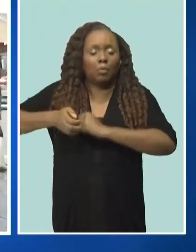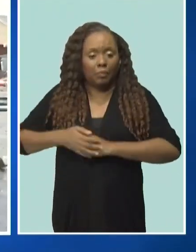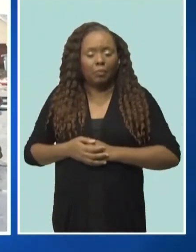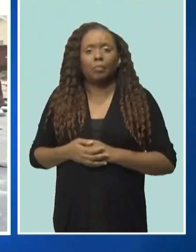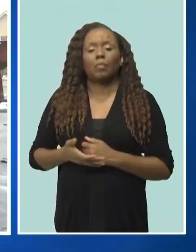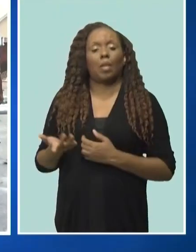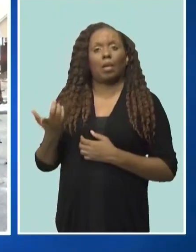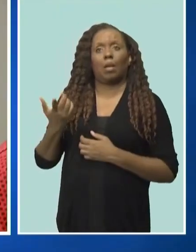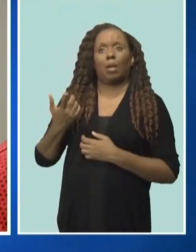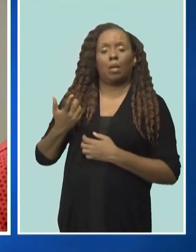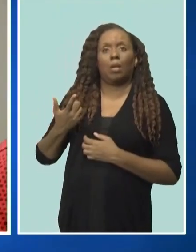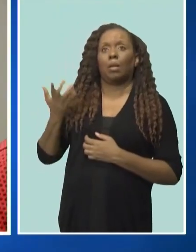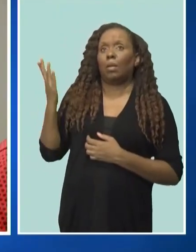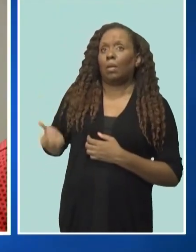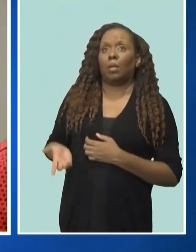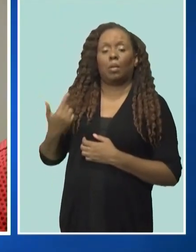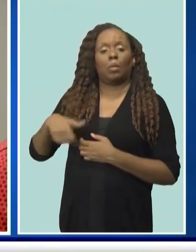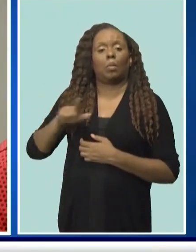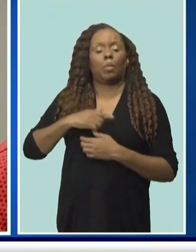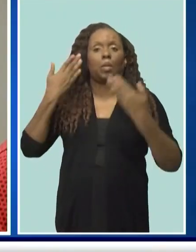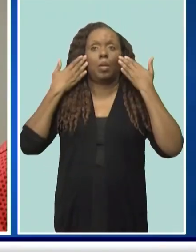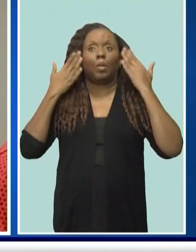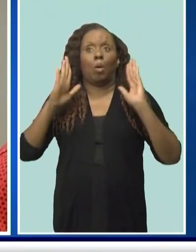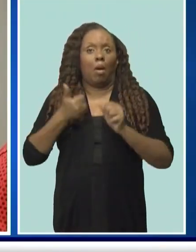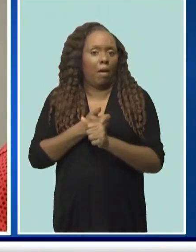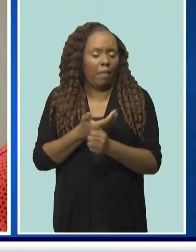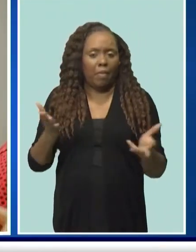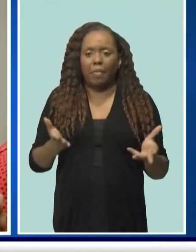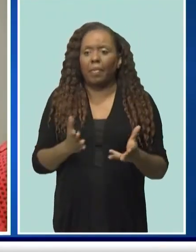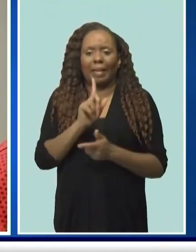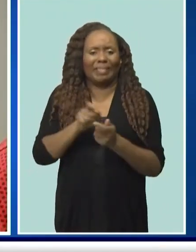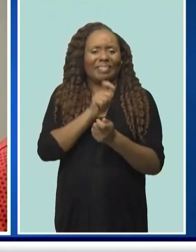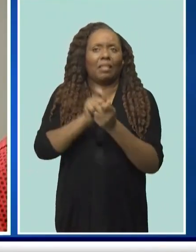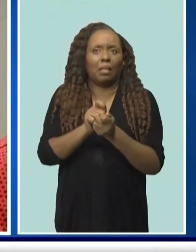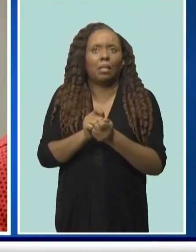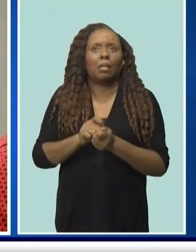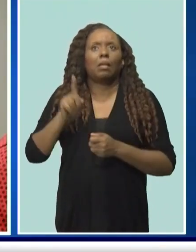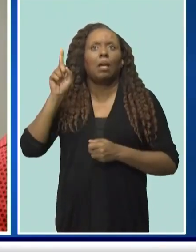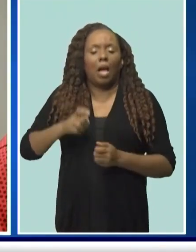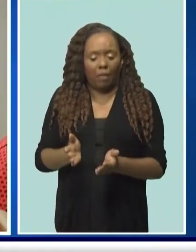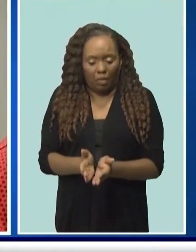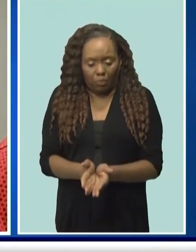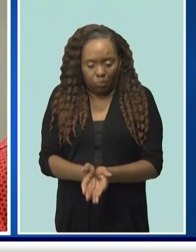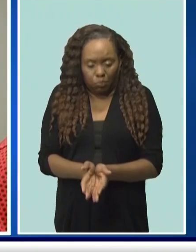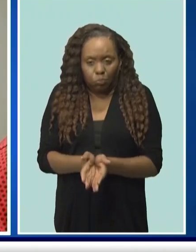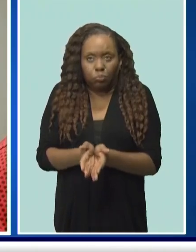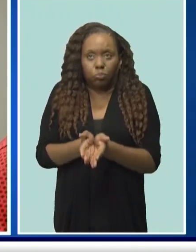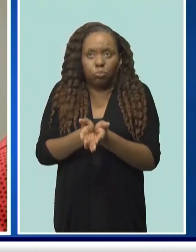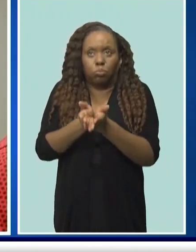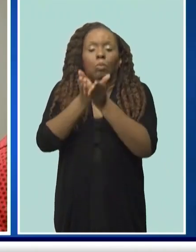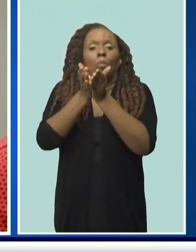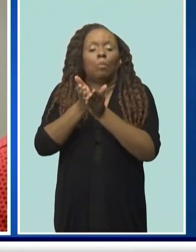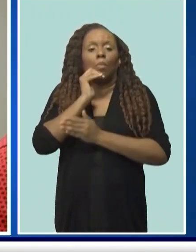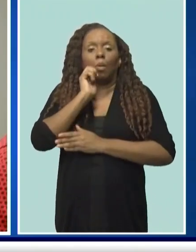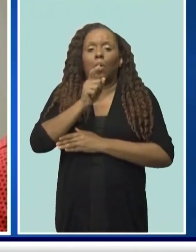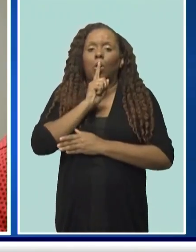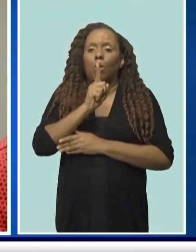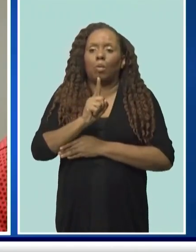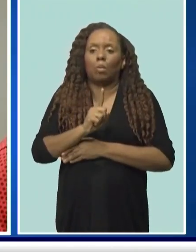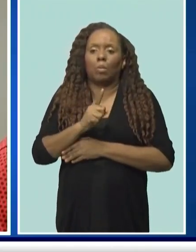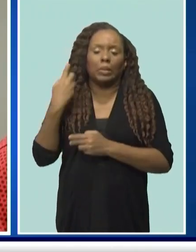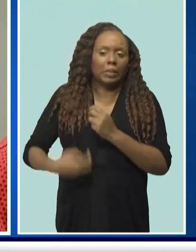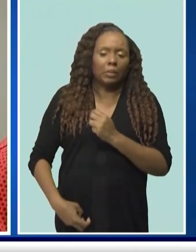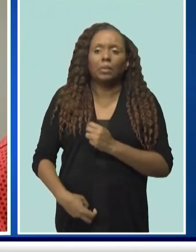the official figures until we start to lift them up. So tomorrow is a very intense